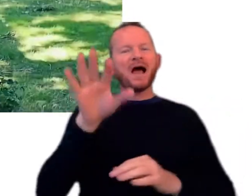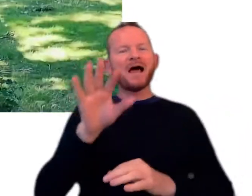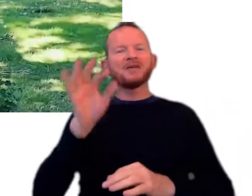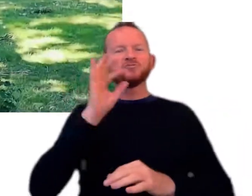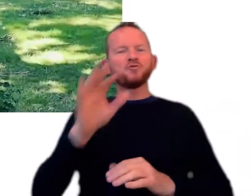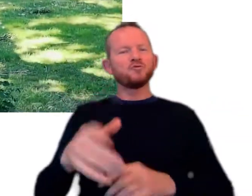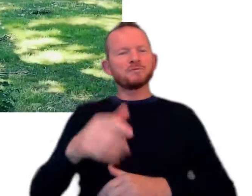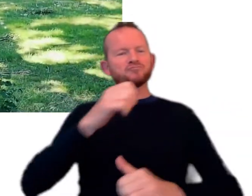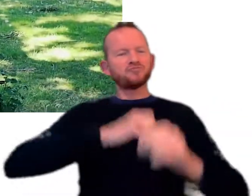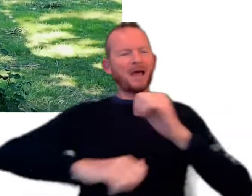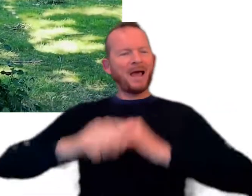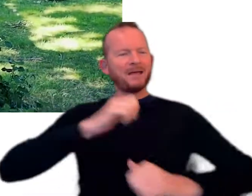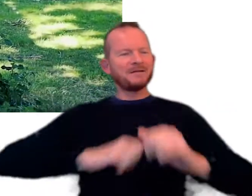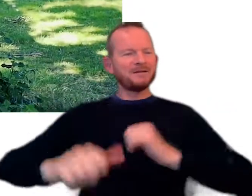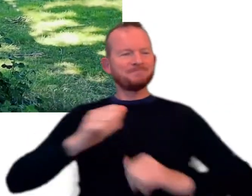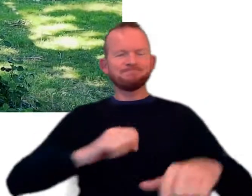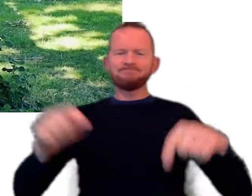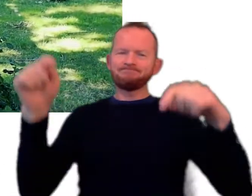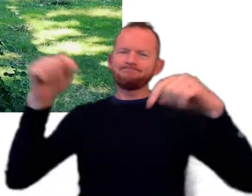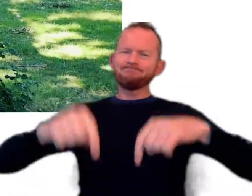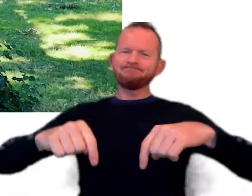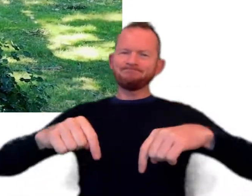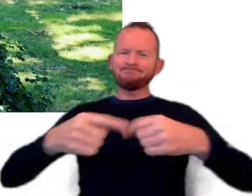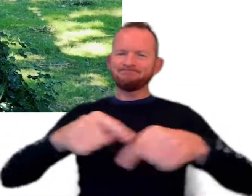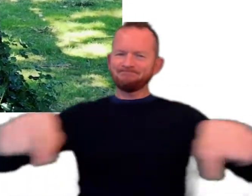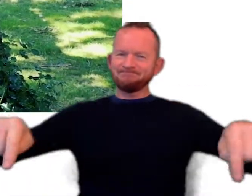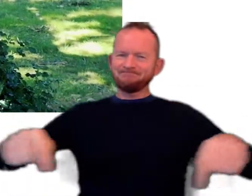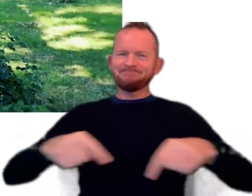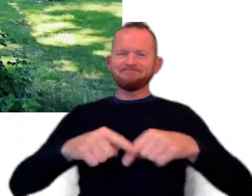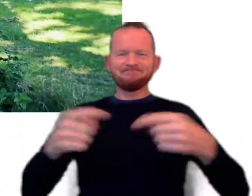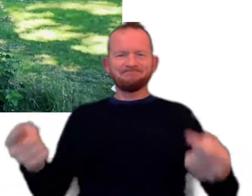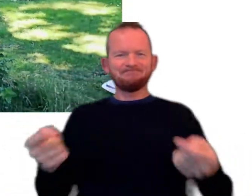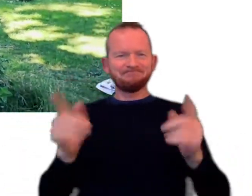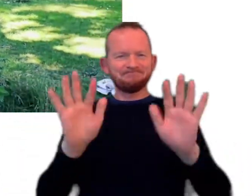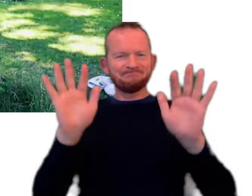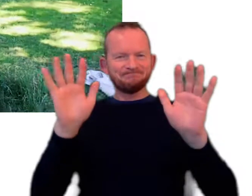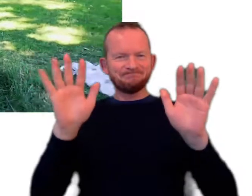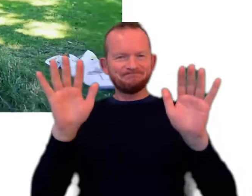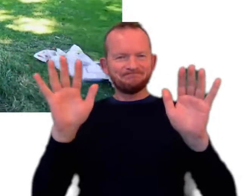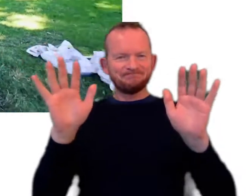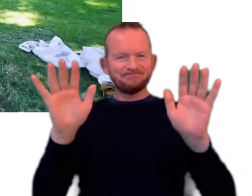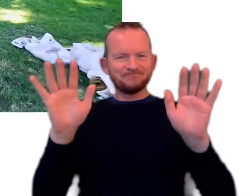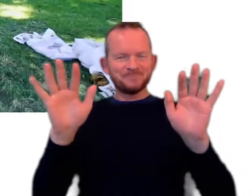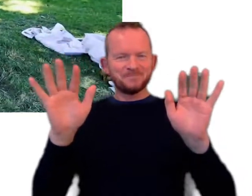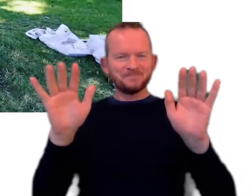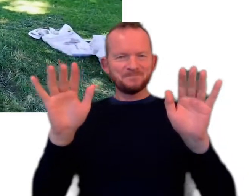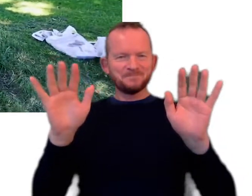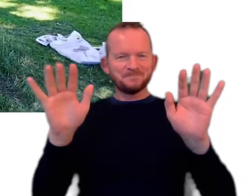Thank you.